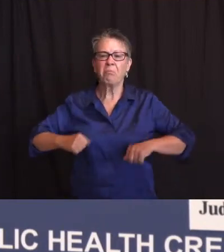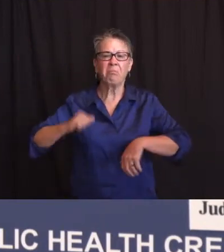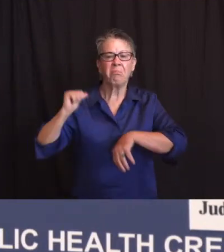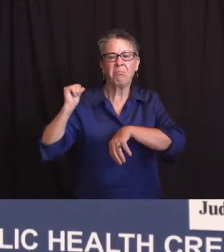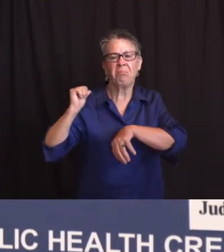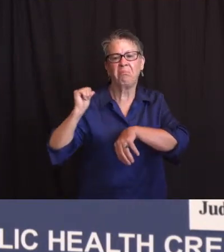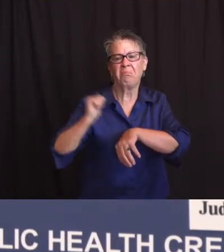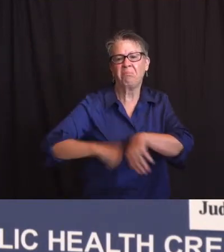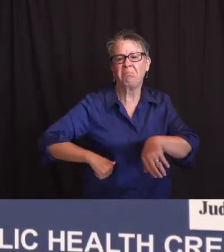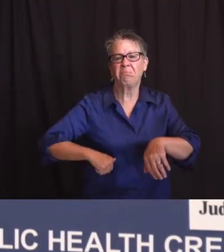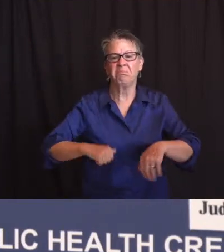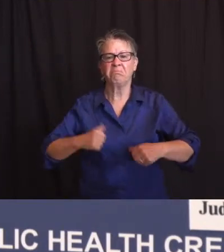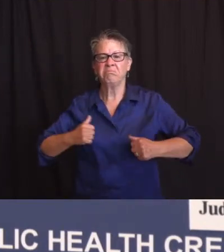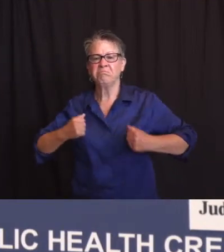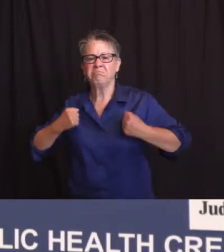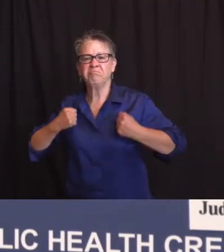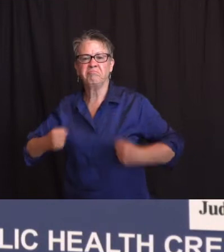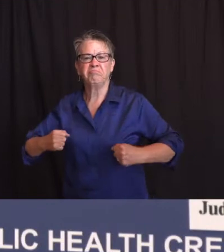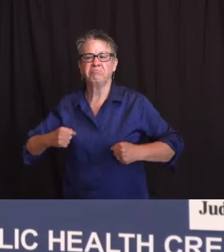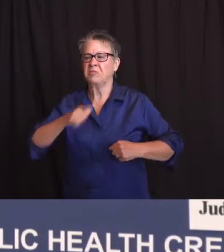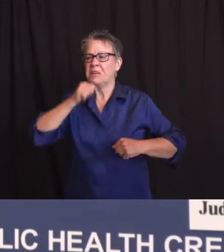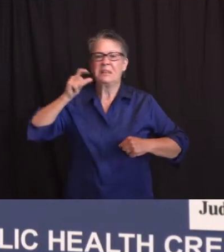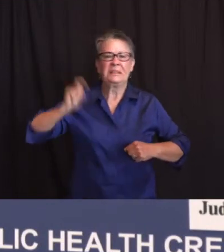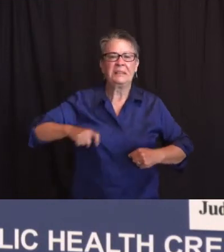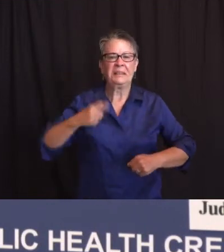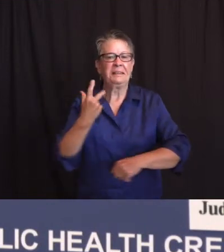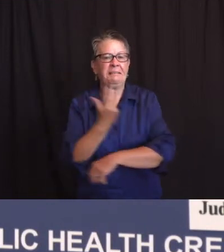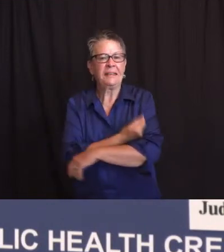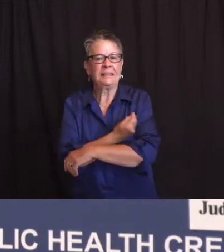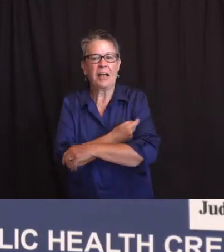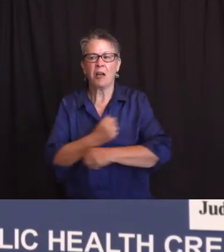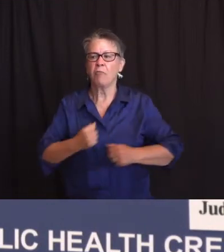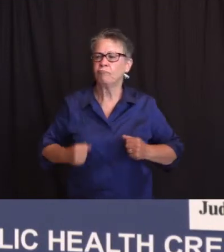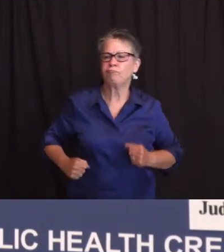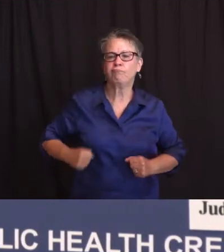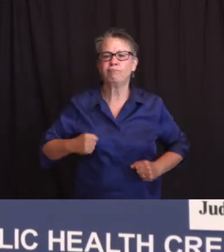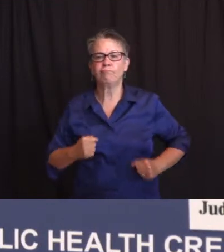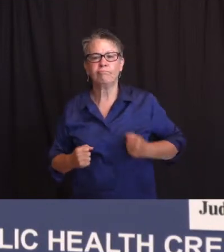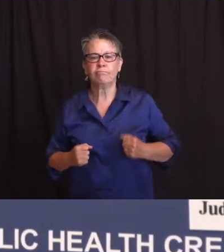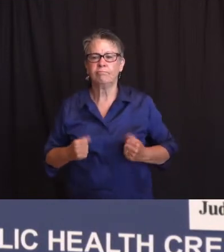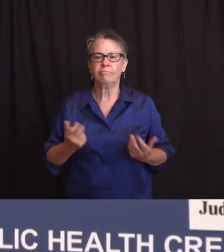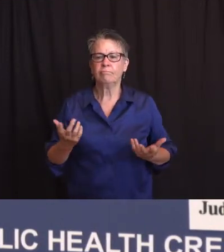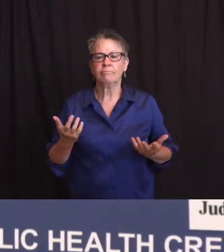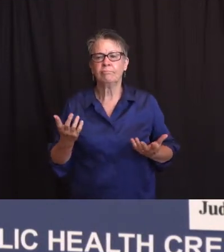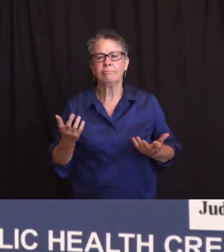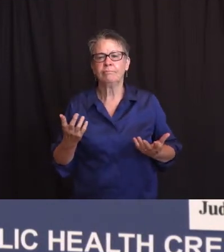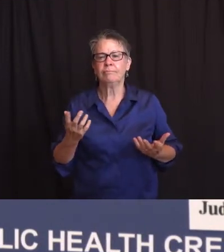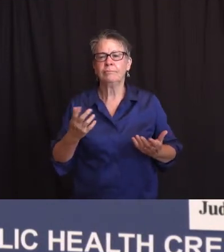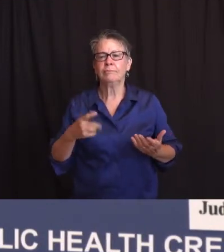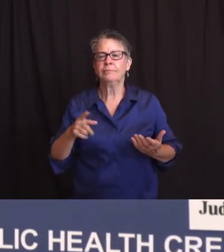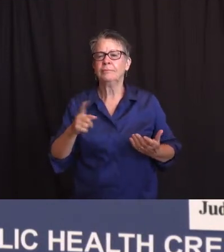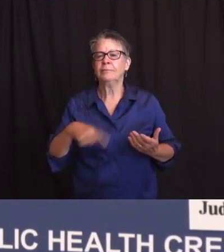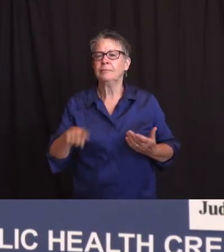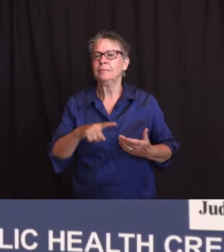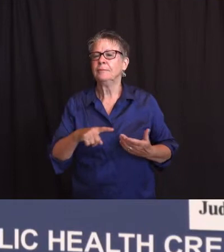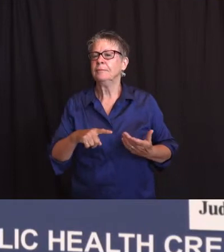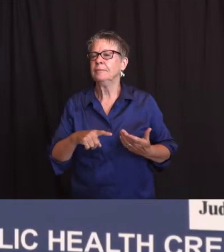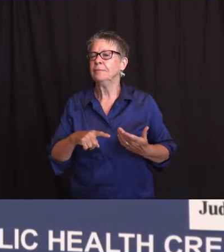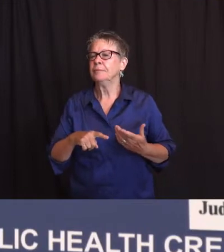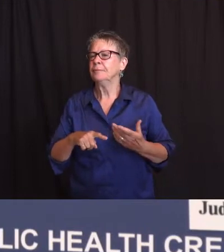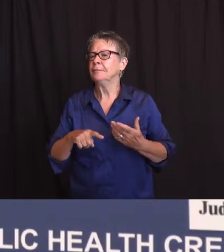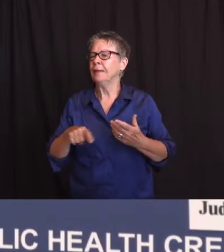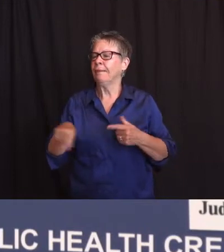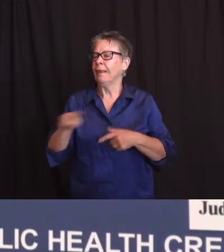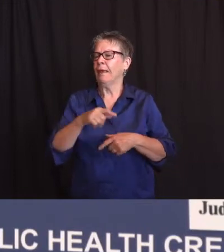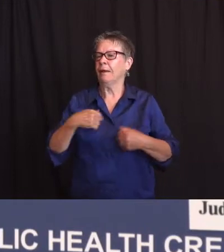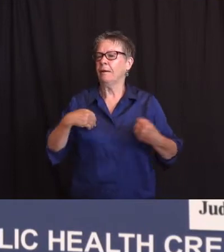others. And they do worry sometimes about side effects and other things related to the vaccine. Well, first thing is